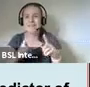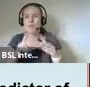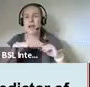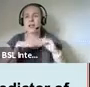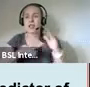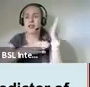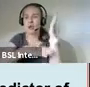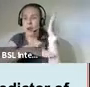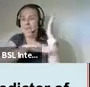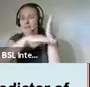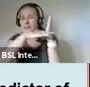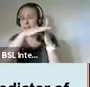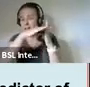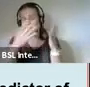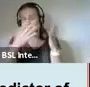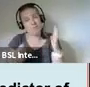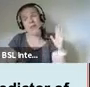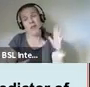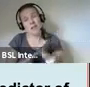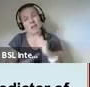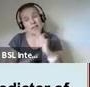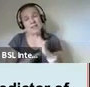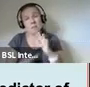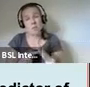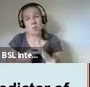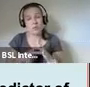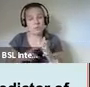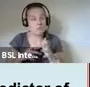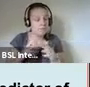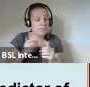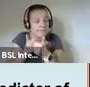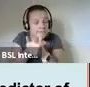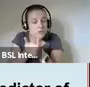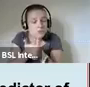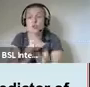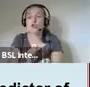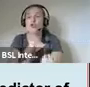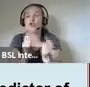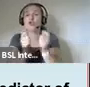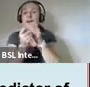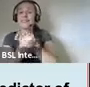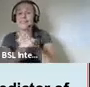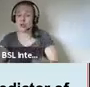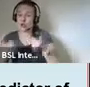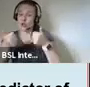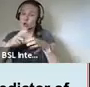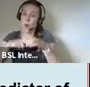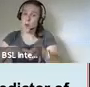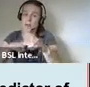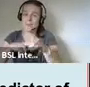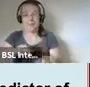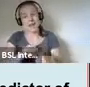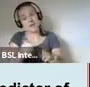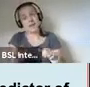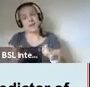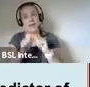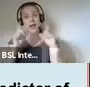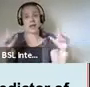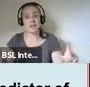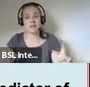is primarily important for supporting good quality transitions of young children. May I have the next slide,